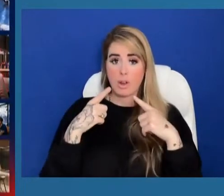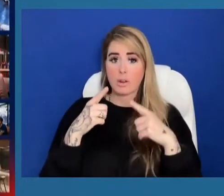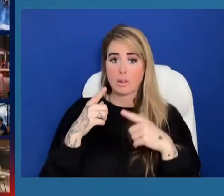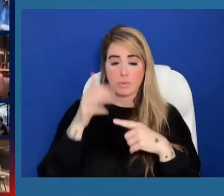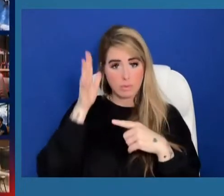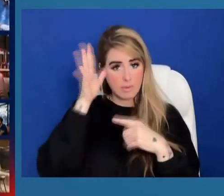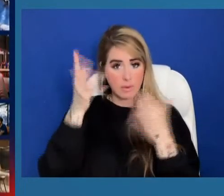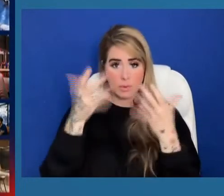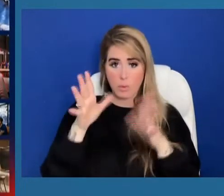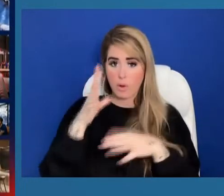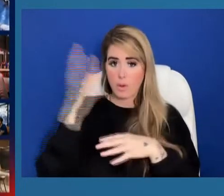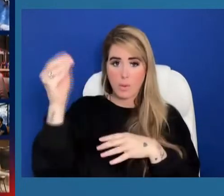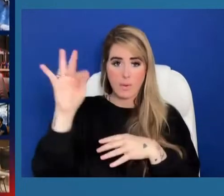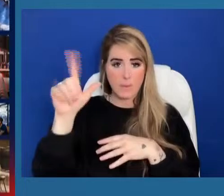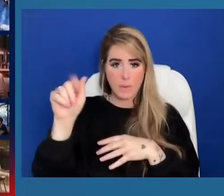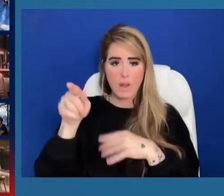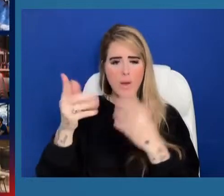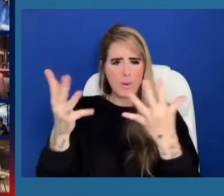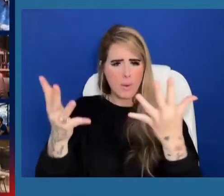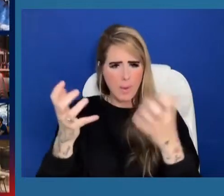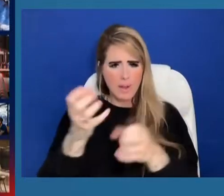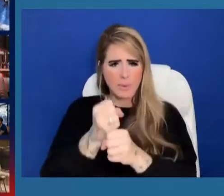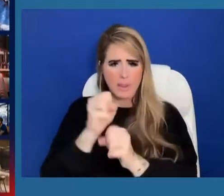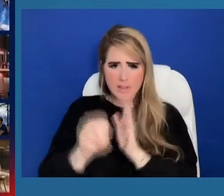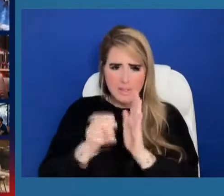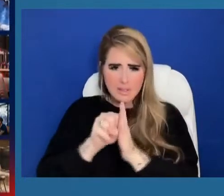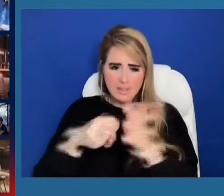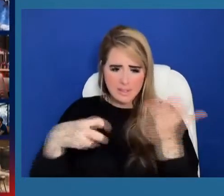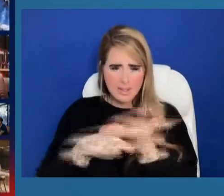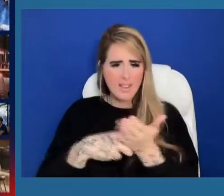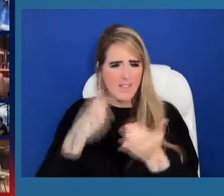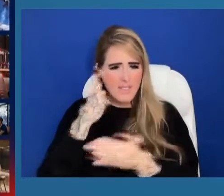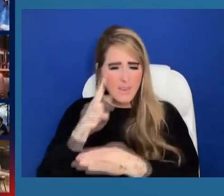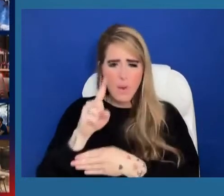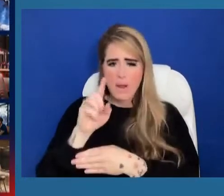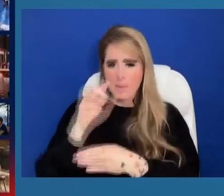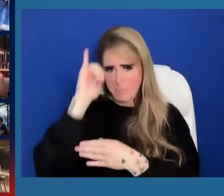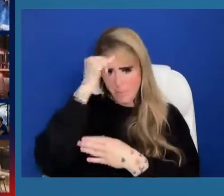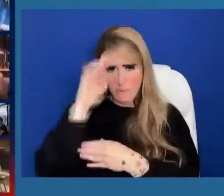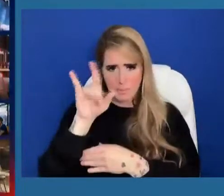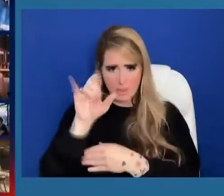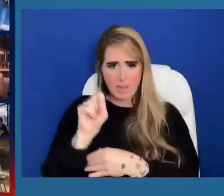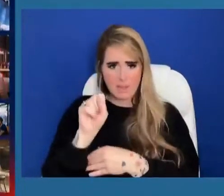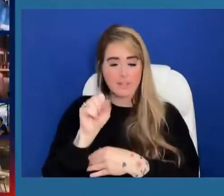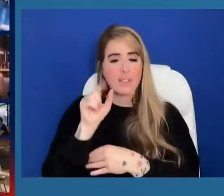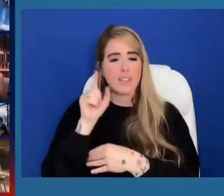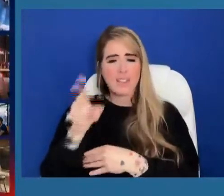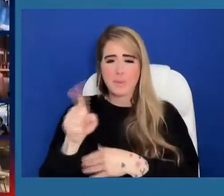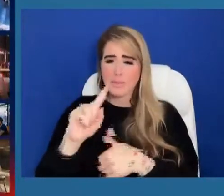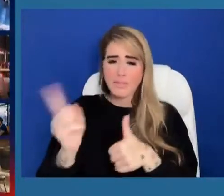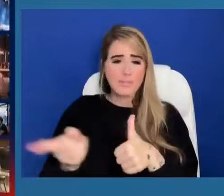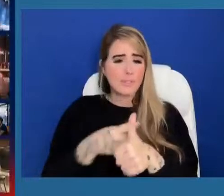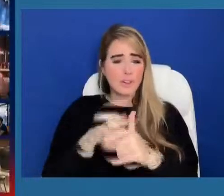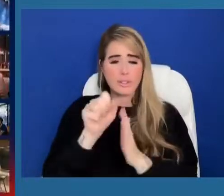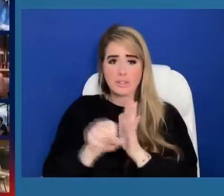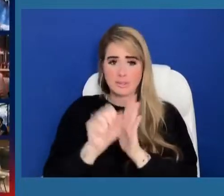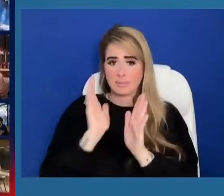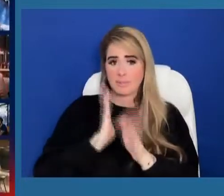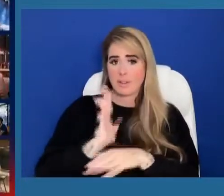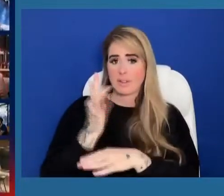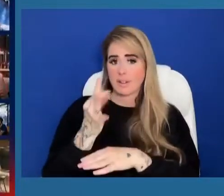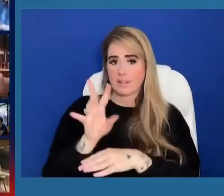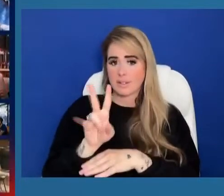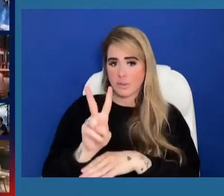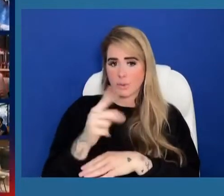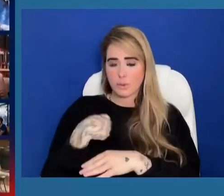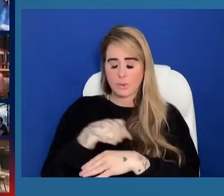Florida, but get season tickets to the Buffalo Bills, and that's what he got from all of us. And he was at the very first season in 1972 when we started